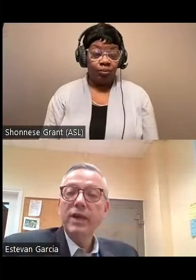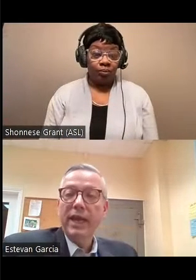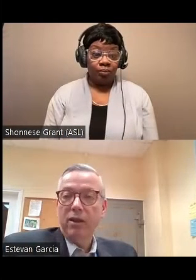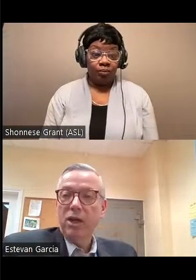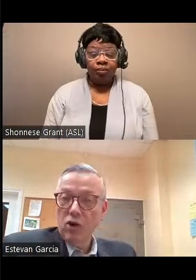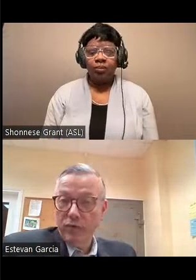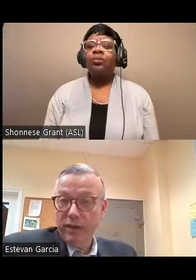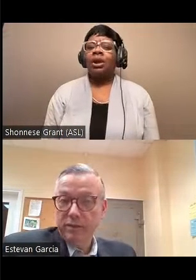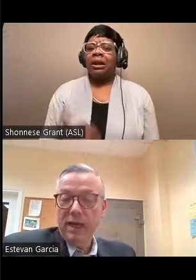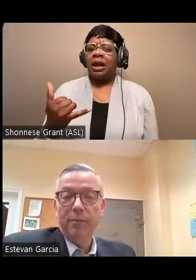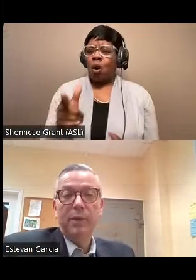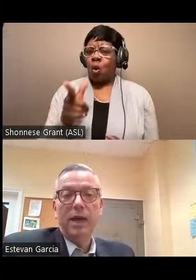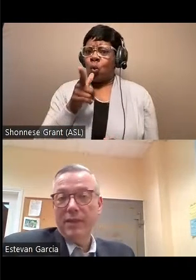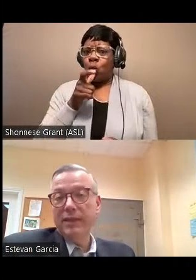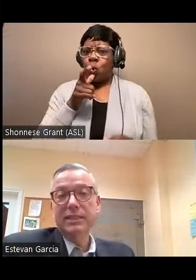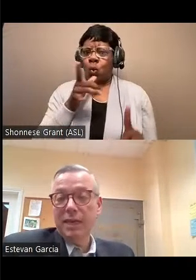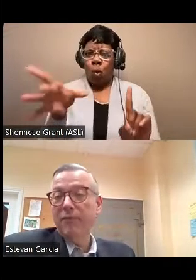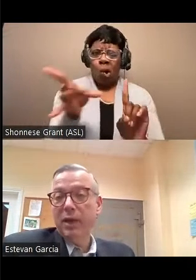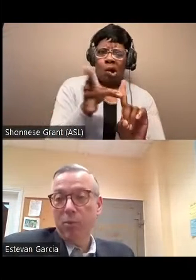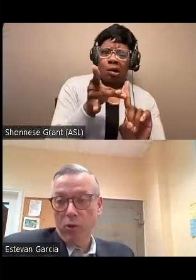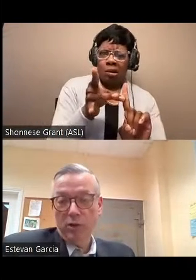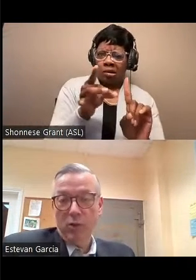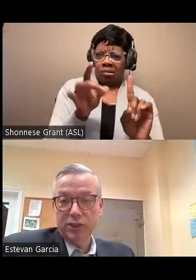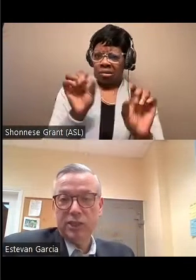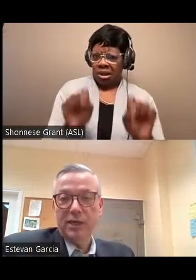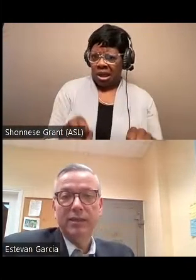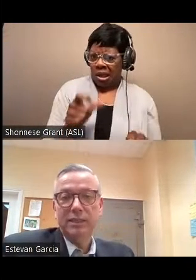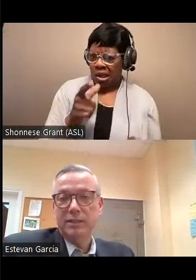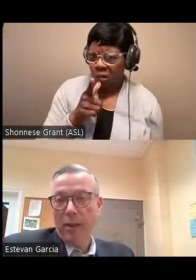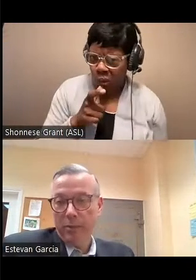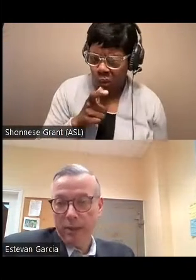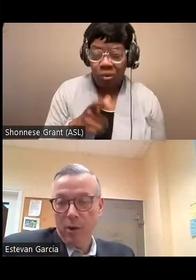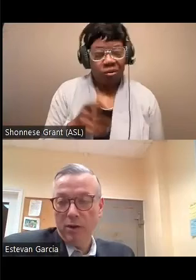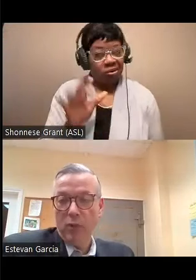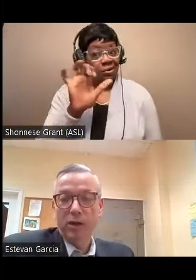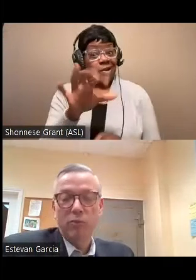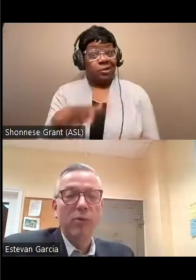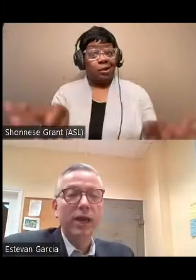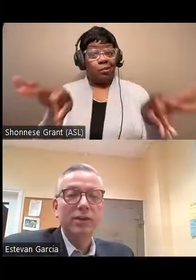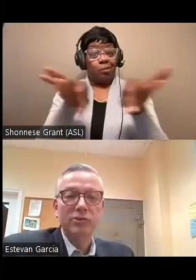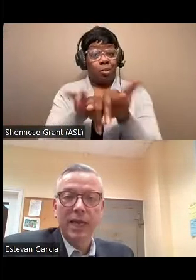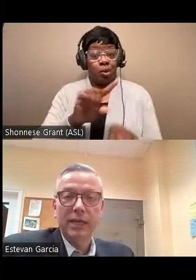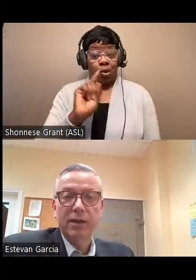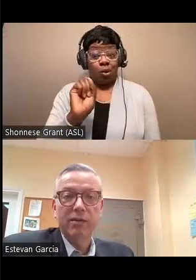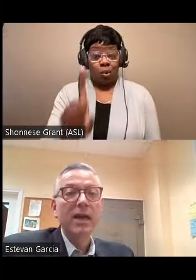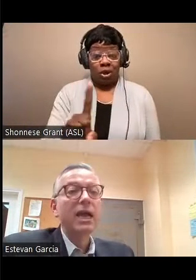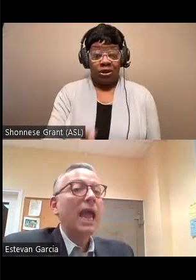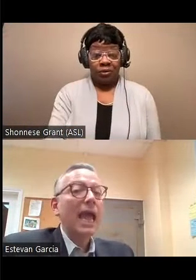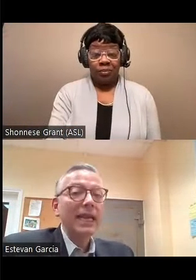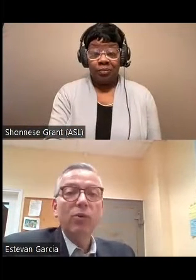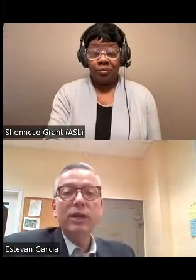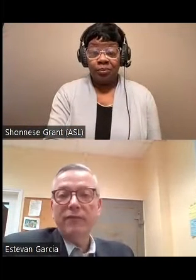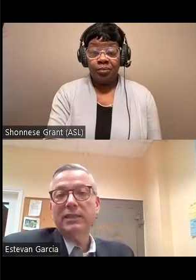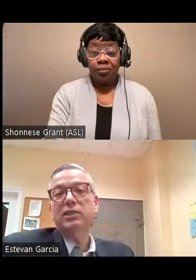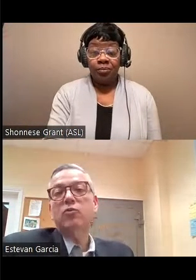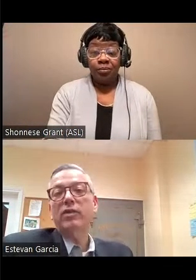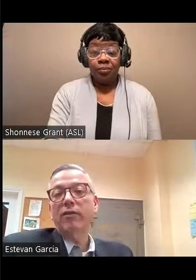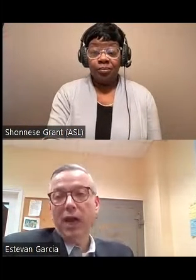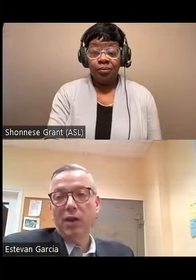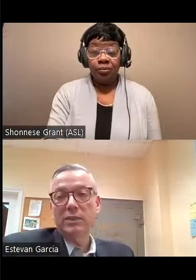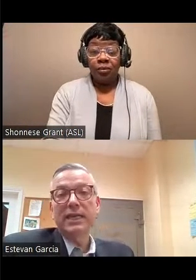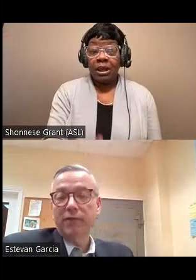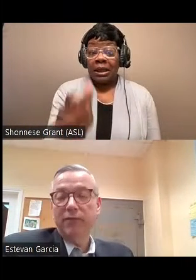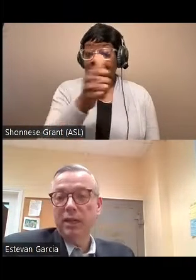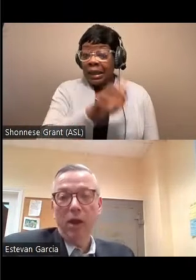So who can get long COVID? I think this is an important question, and this is probably part of what we want to understand here. anyone infected